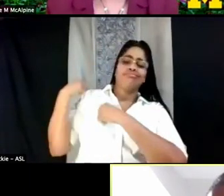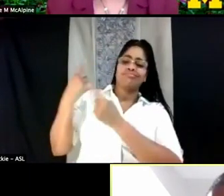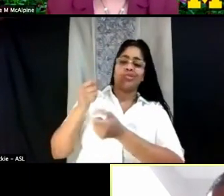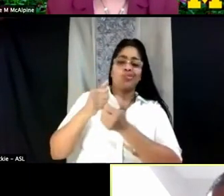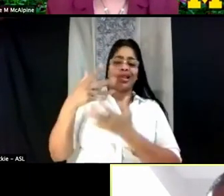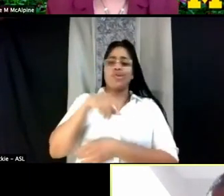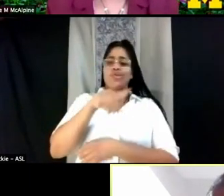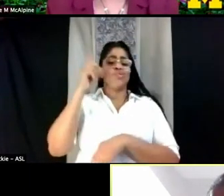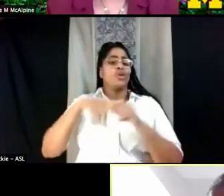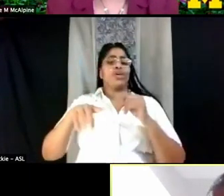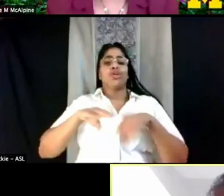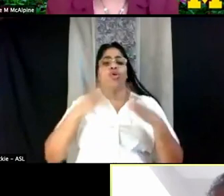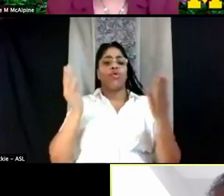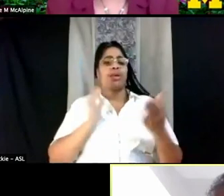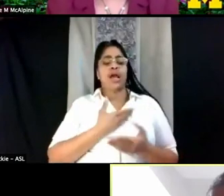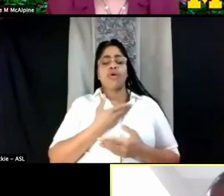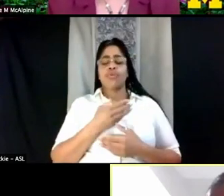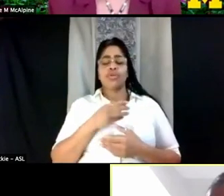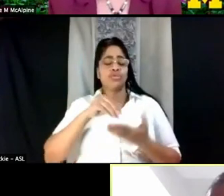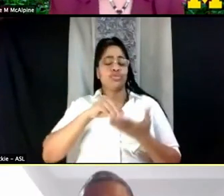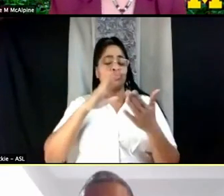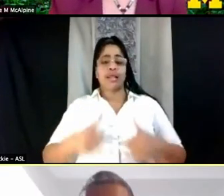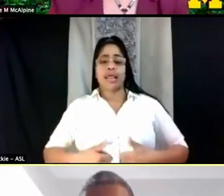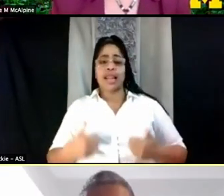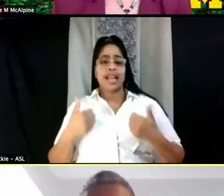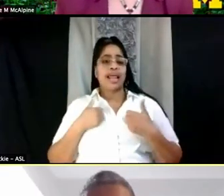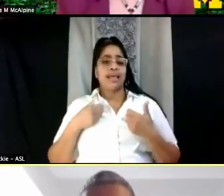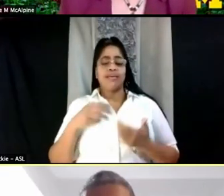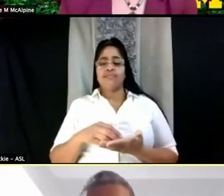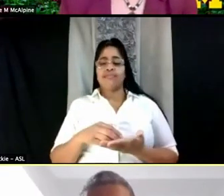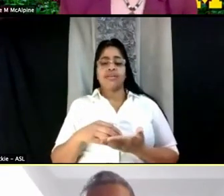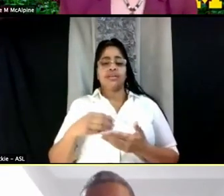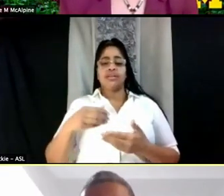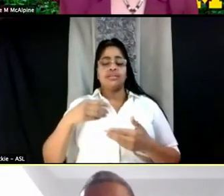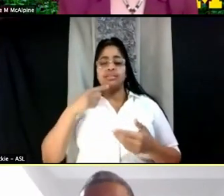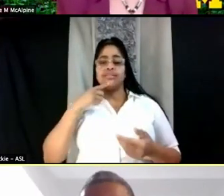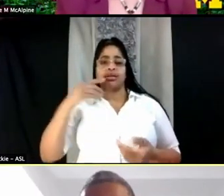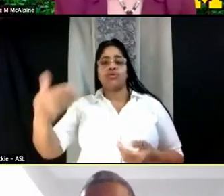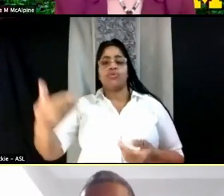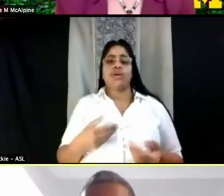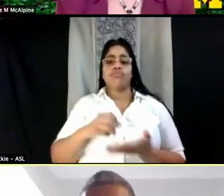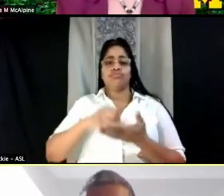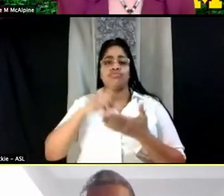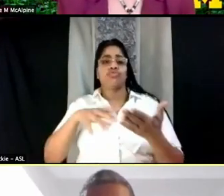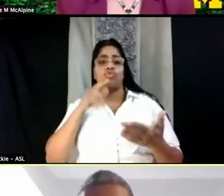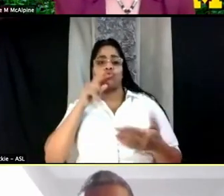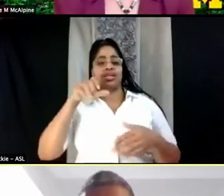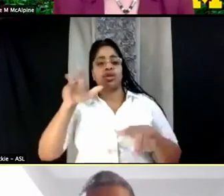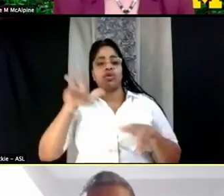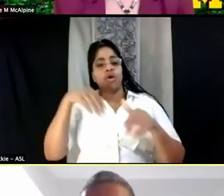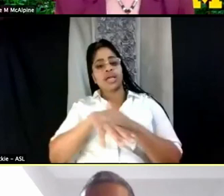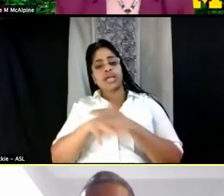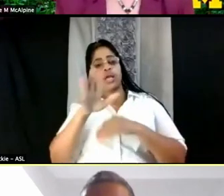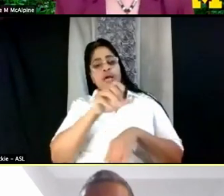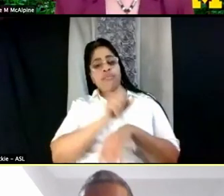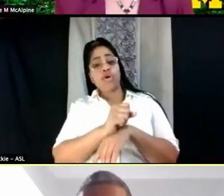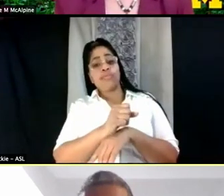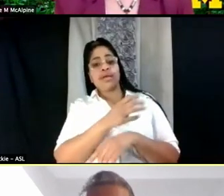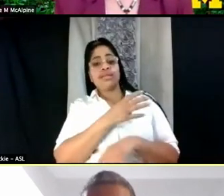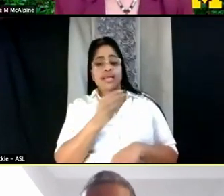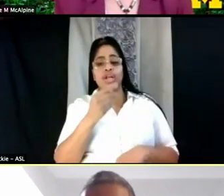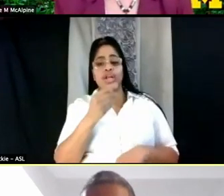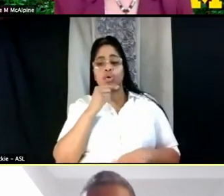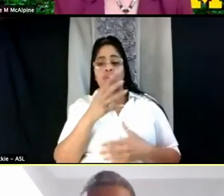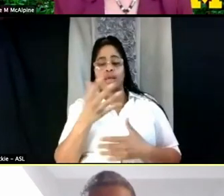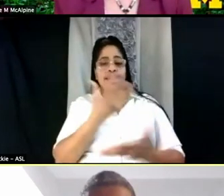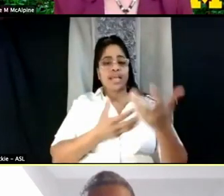our student-facing offices to safely welcome students who need walk-in appointments and who engage